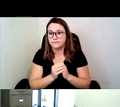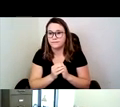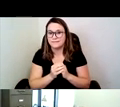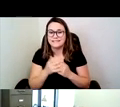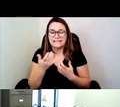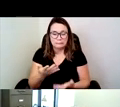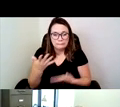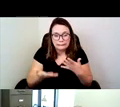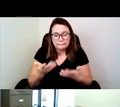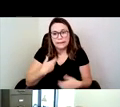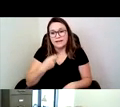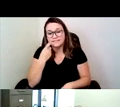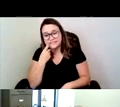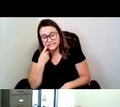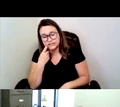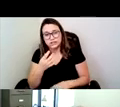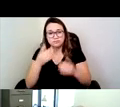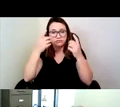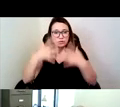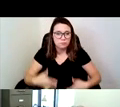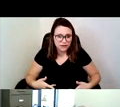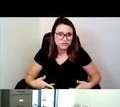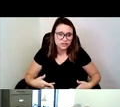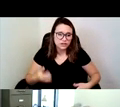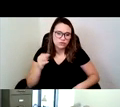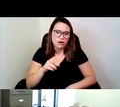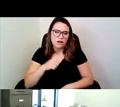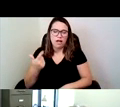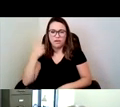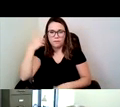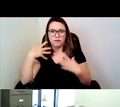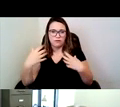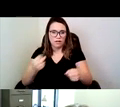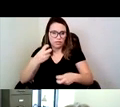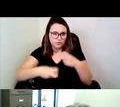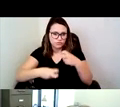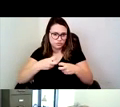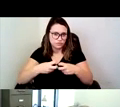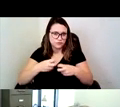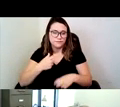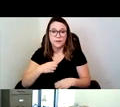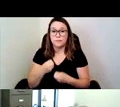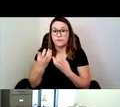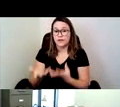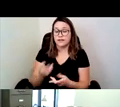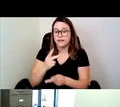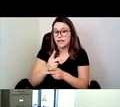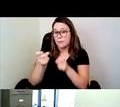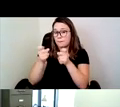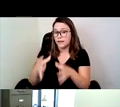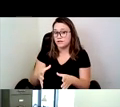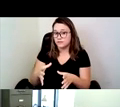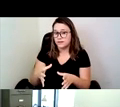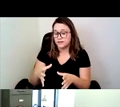depression, or other mental health issues. It provides care management,